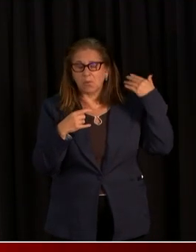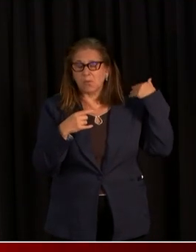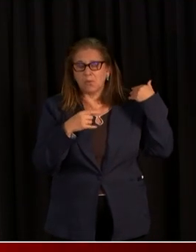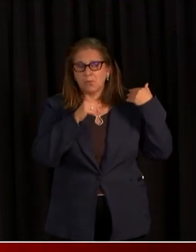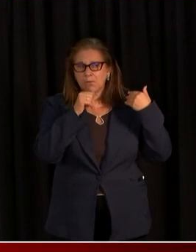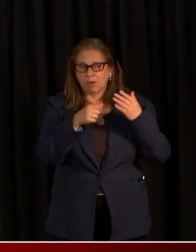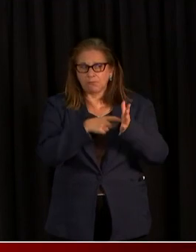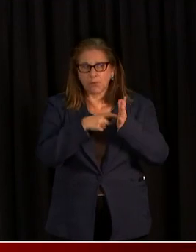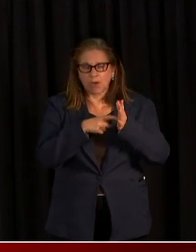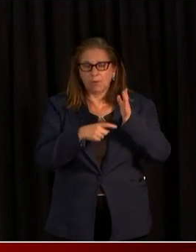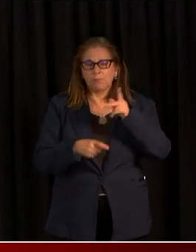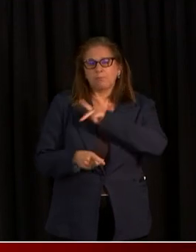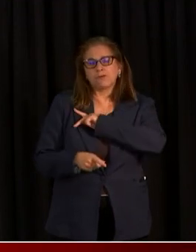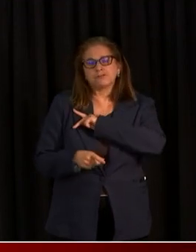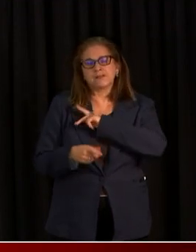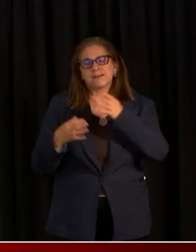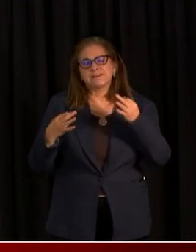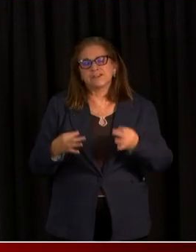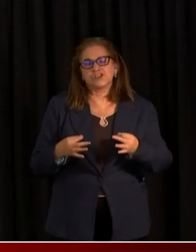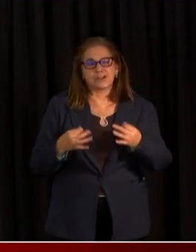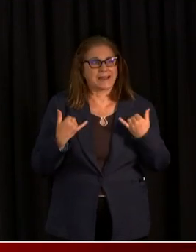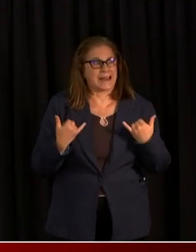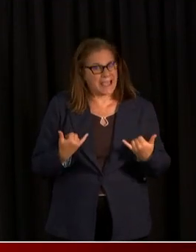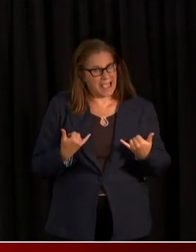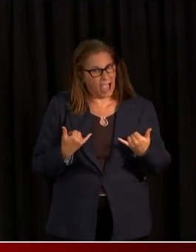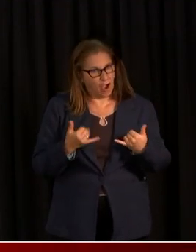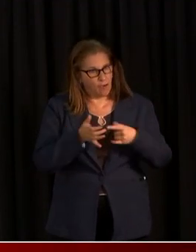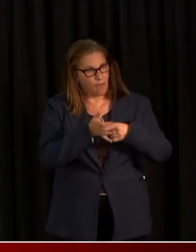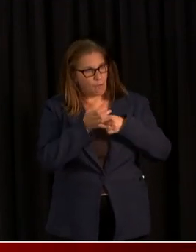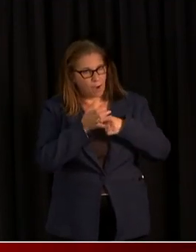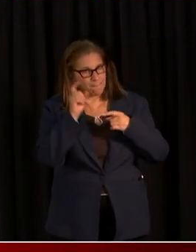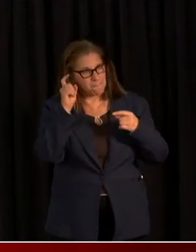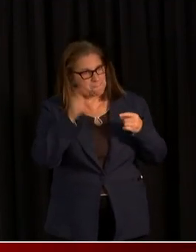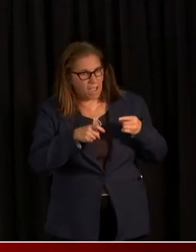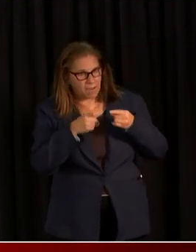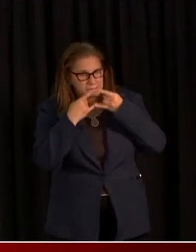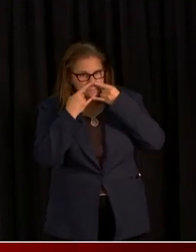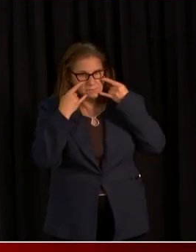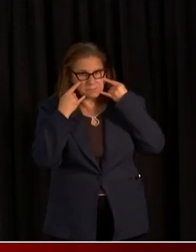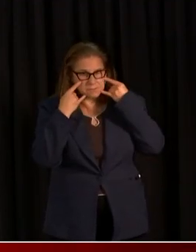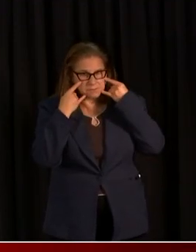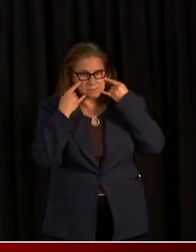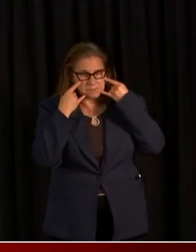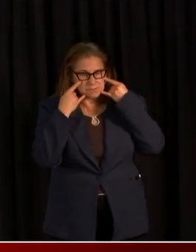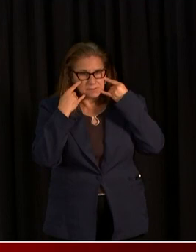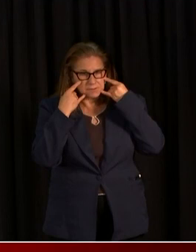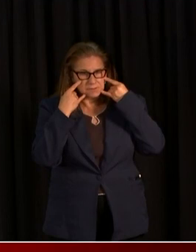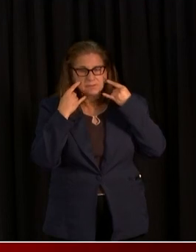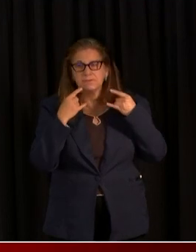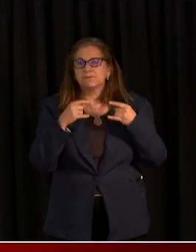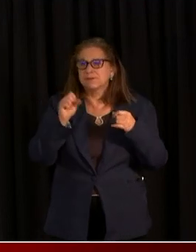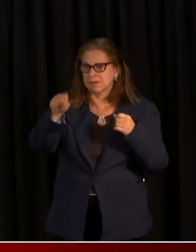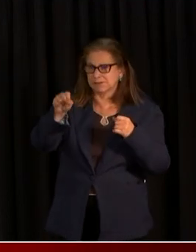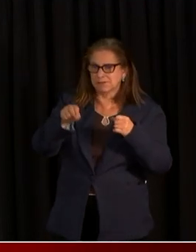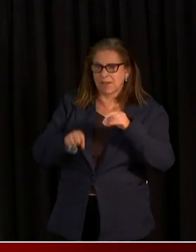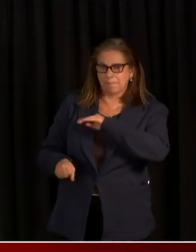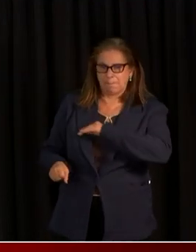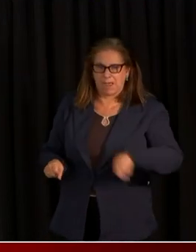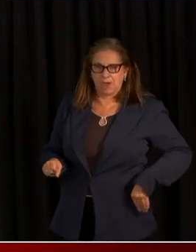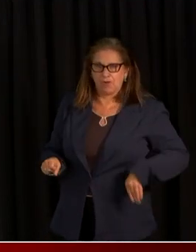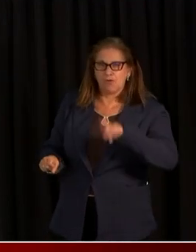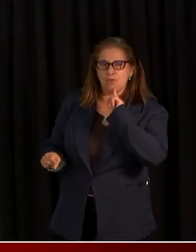we have separated the mask policies into its own mayor's order or part and